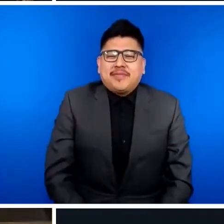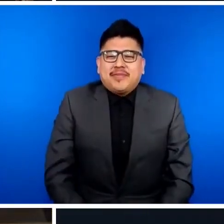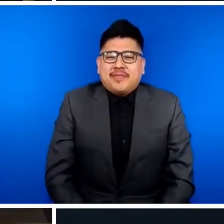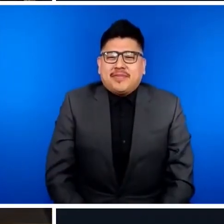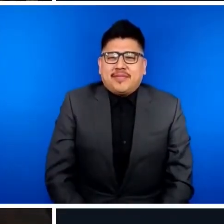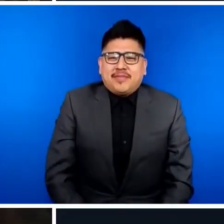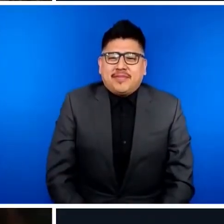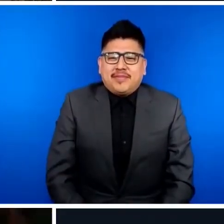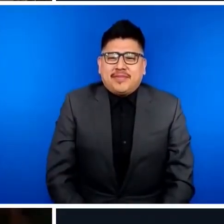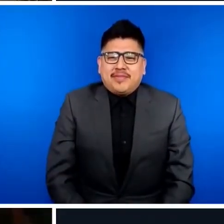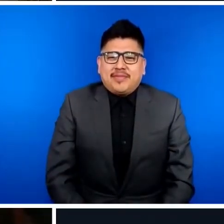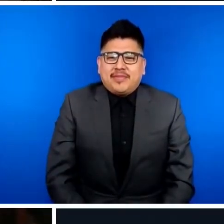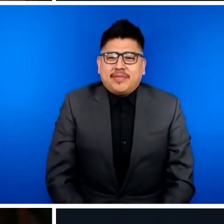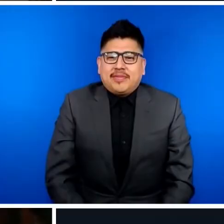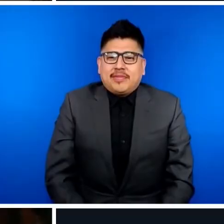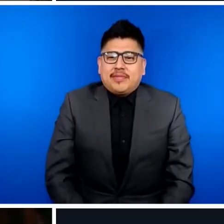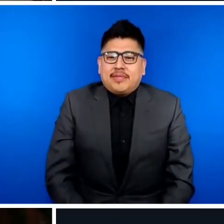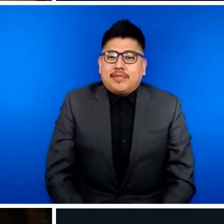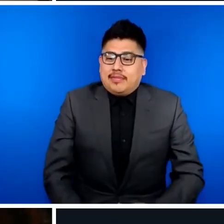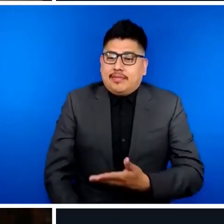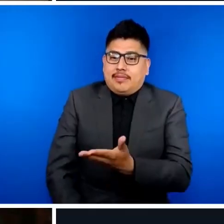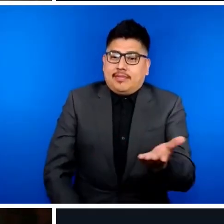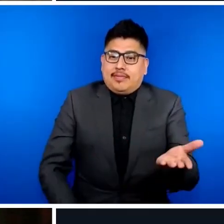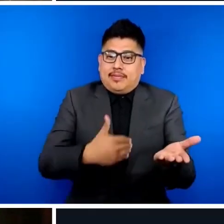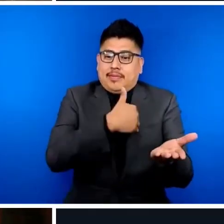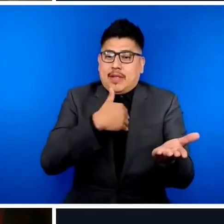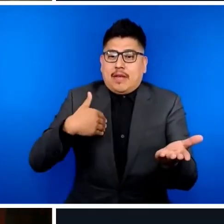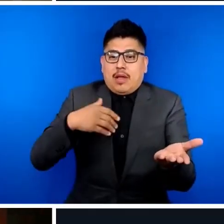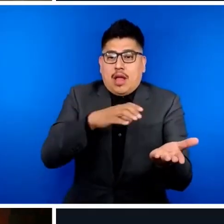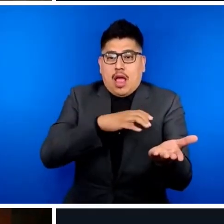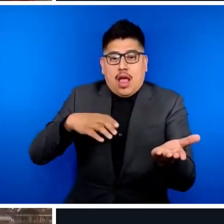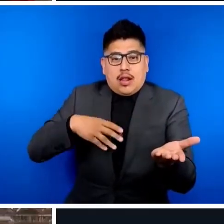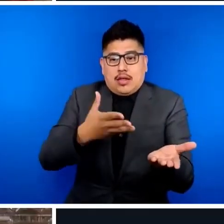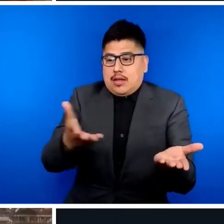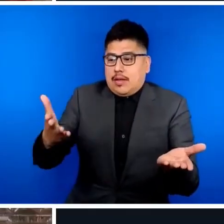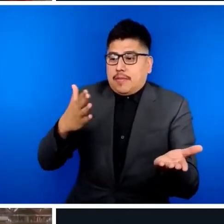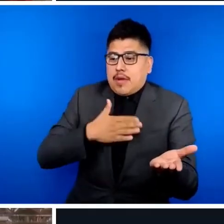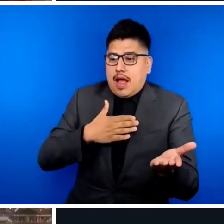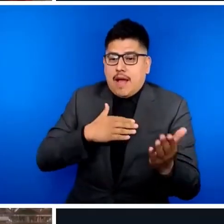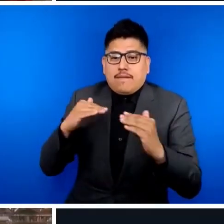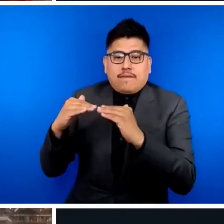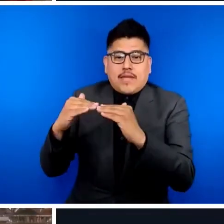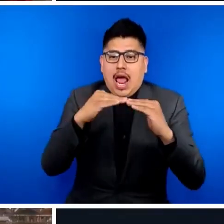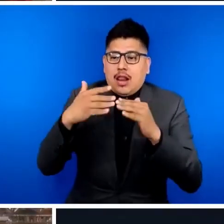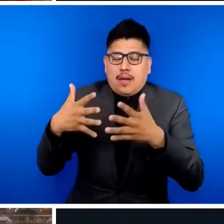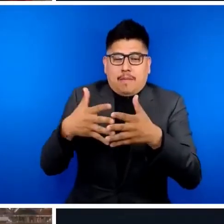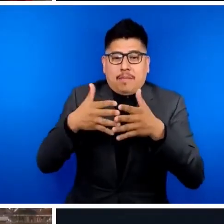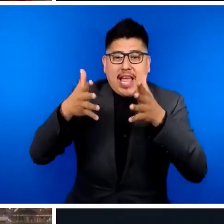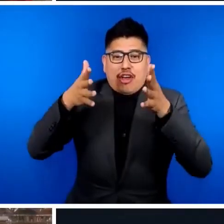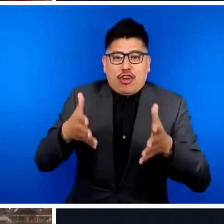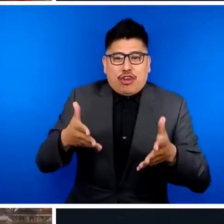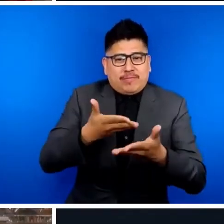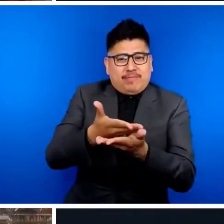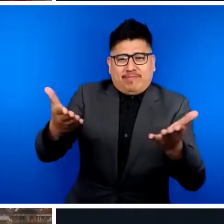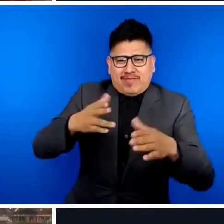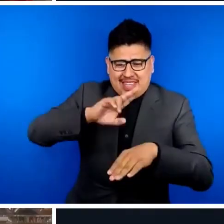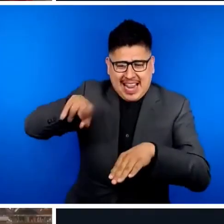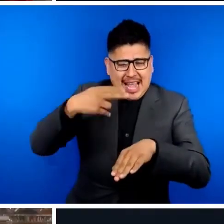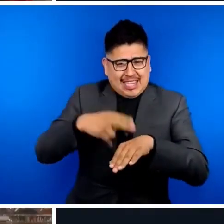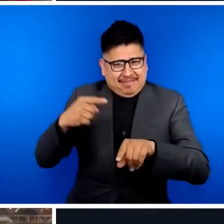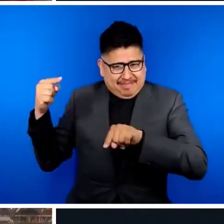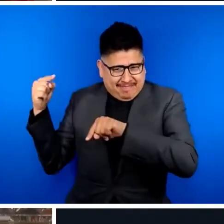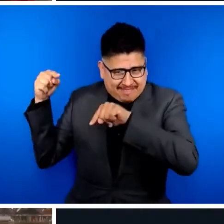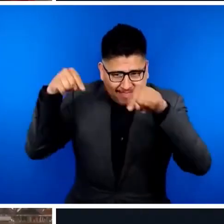members of Congress, and my fellow Americans. Our nation is back, bigger, better, richer,